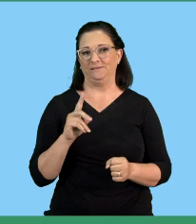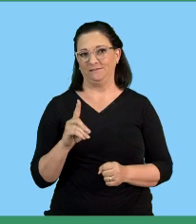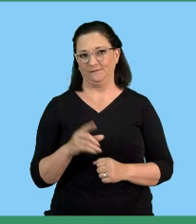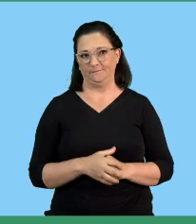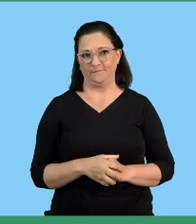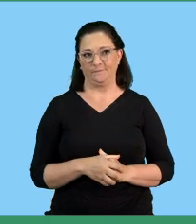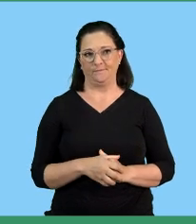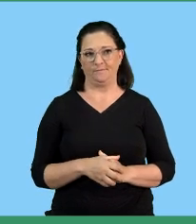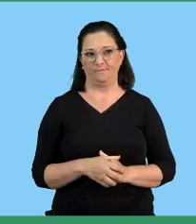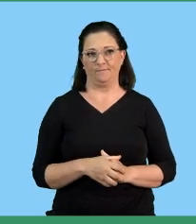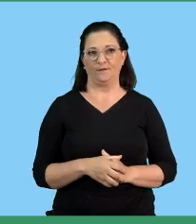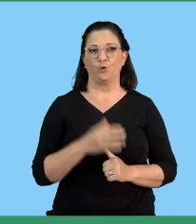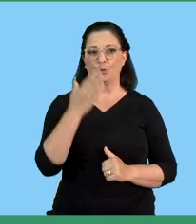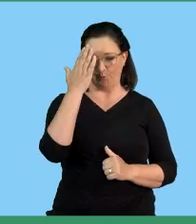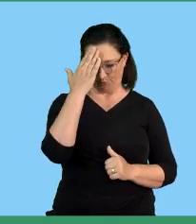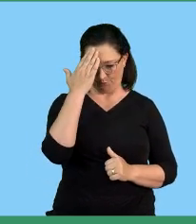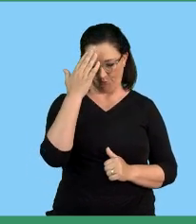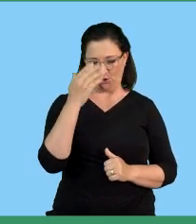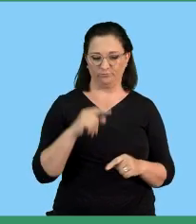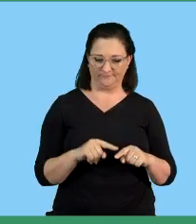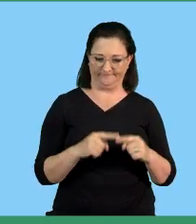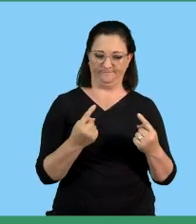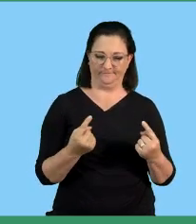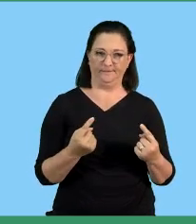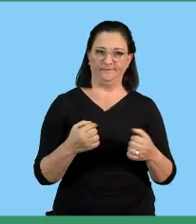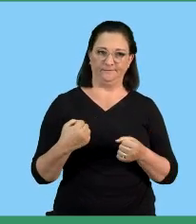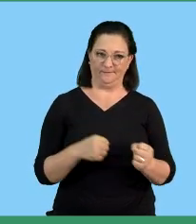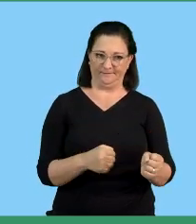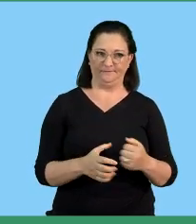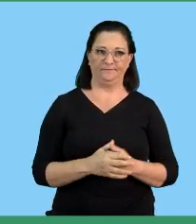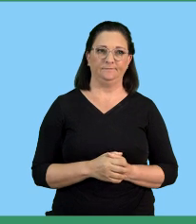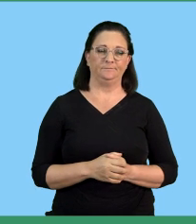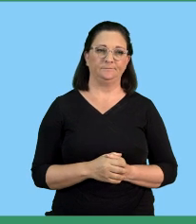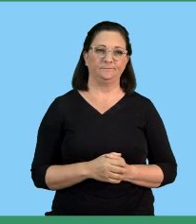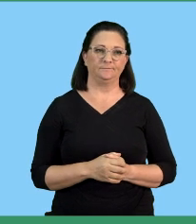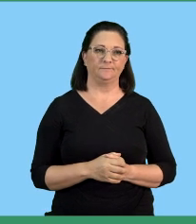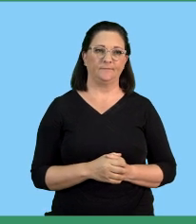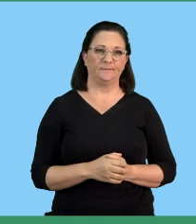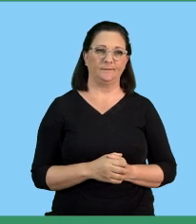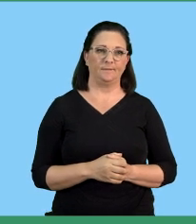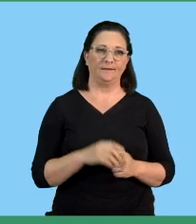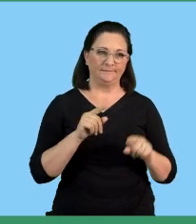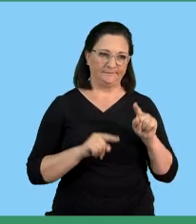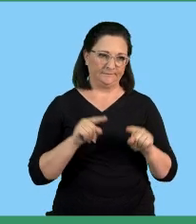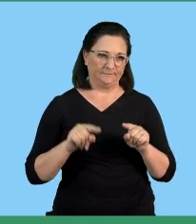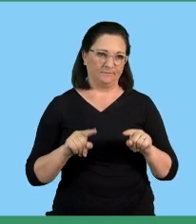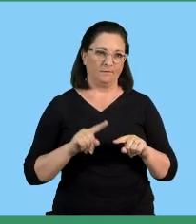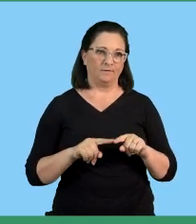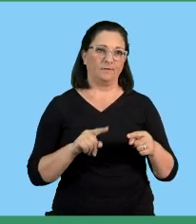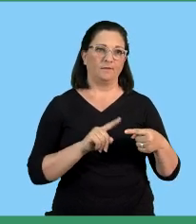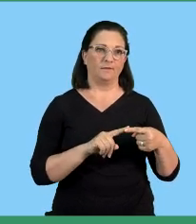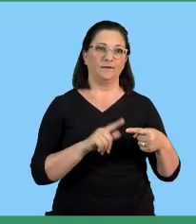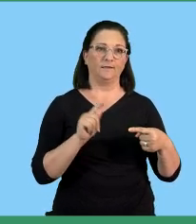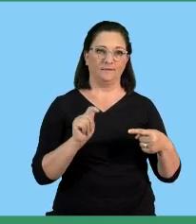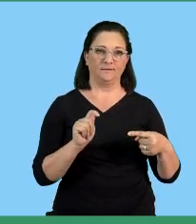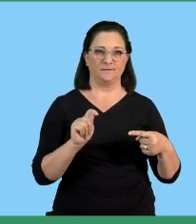TD. So now we know that they're talking about diversification strategy. So Tshegoe